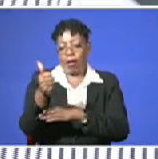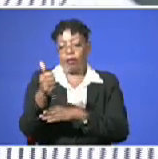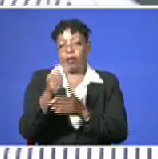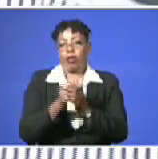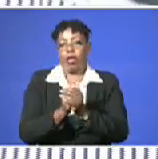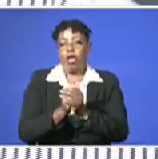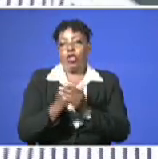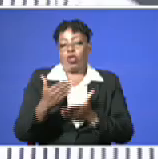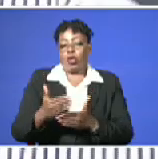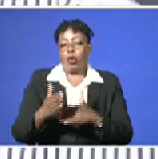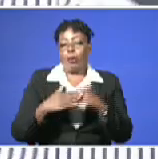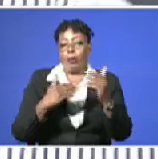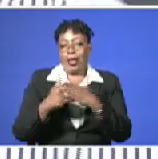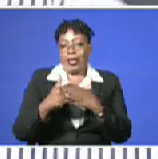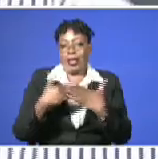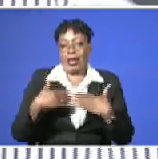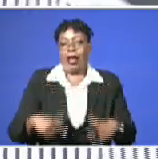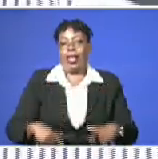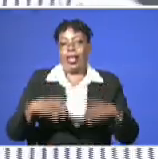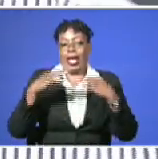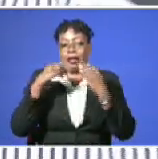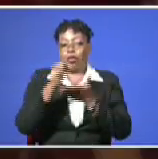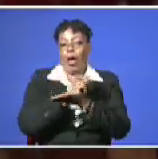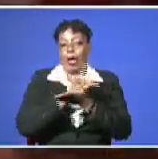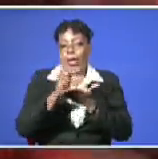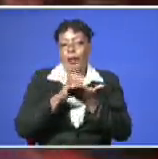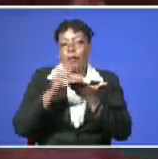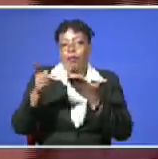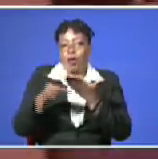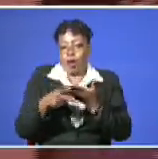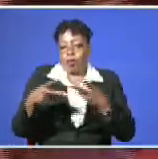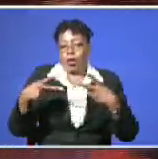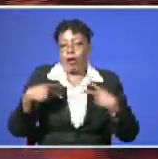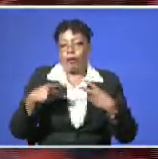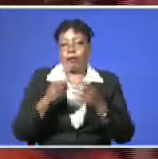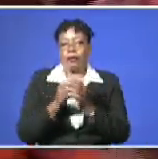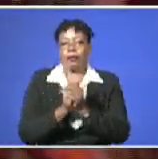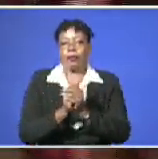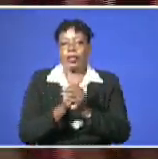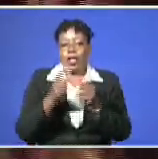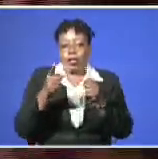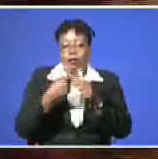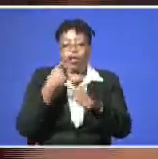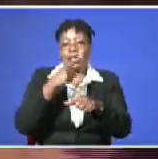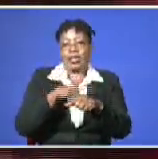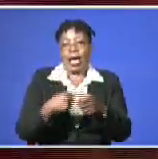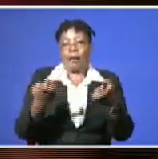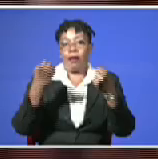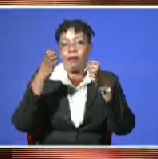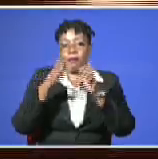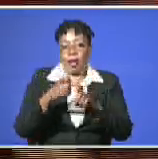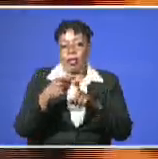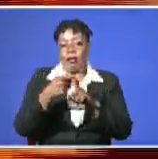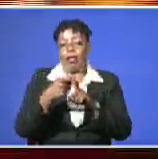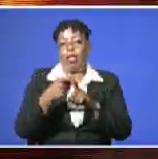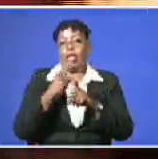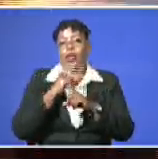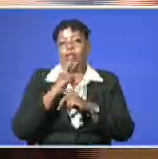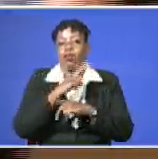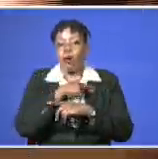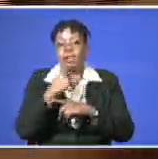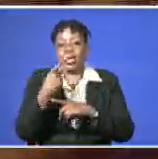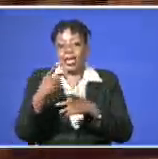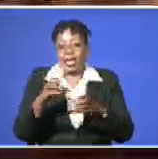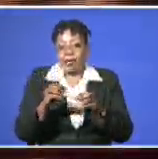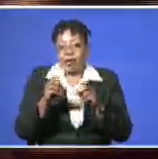lives through academic programs that we've now rolled out. The first of its kind, the event, according to Robinson, giving residents an opportunity